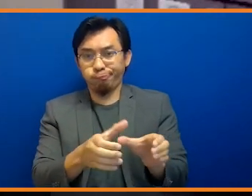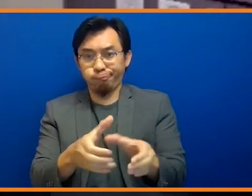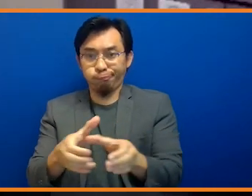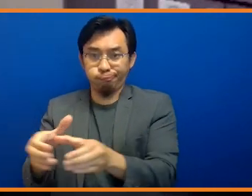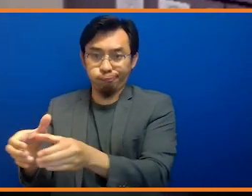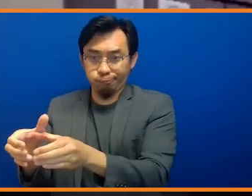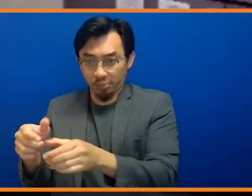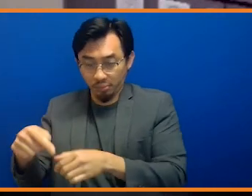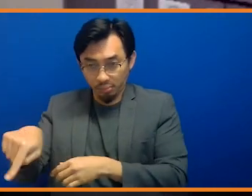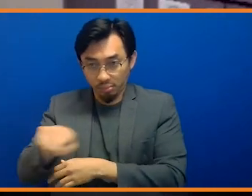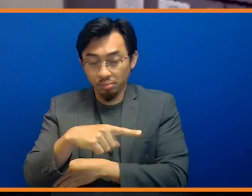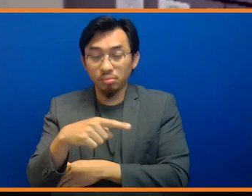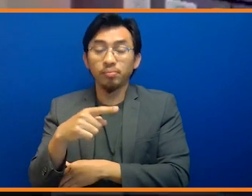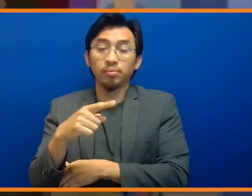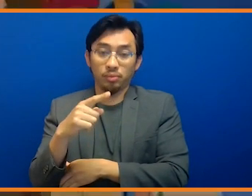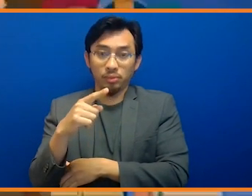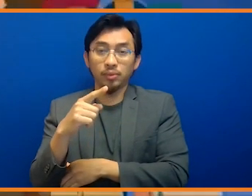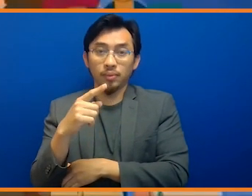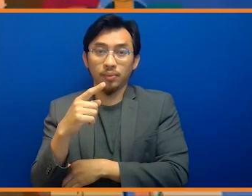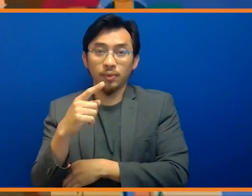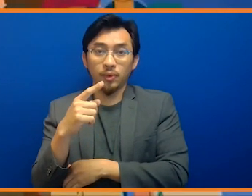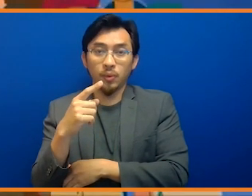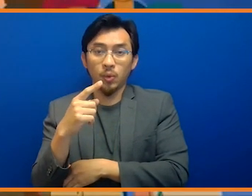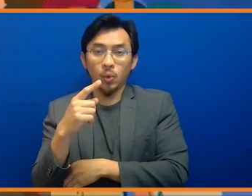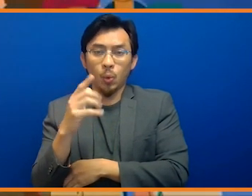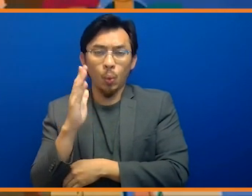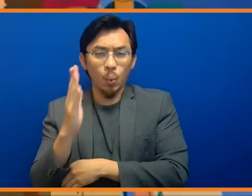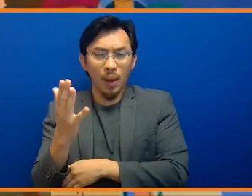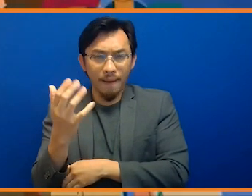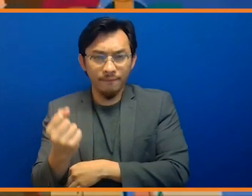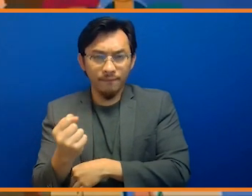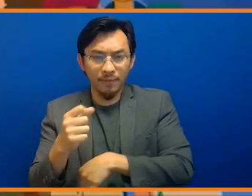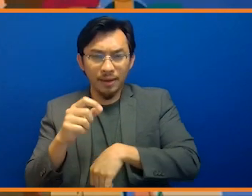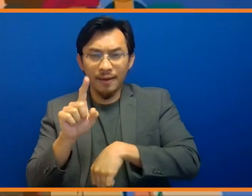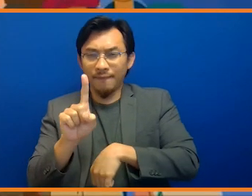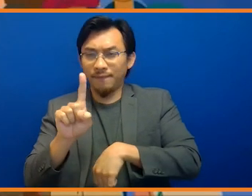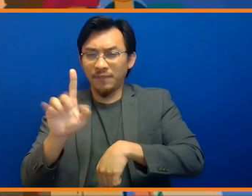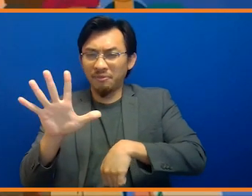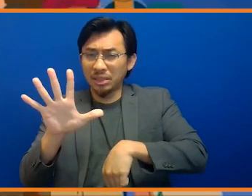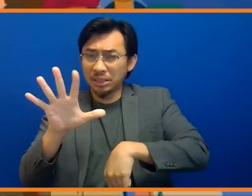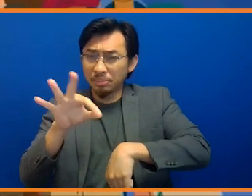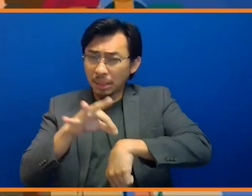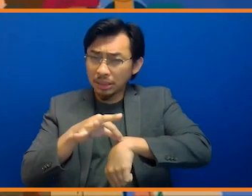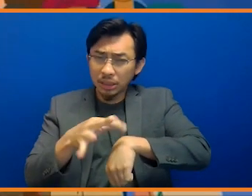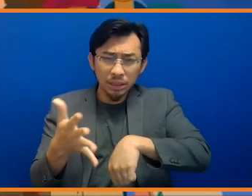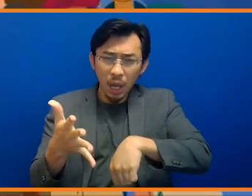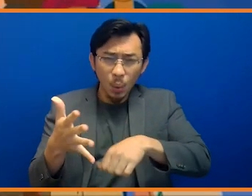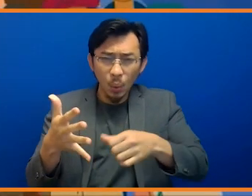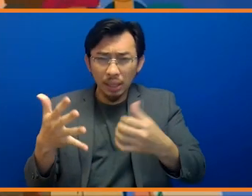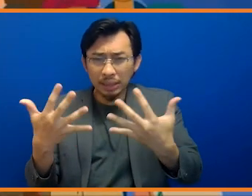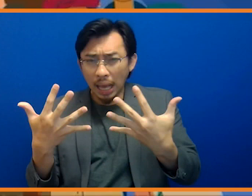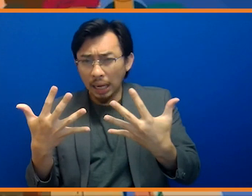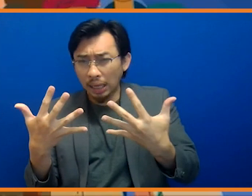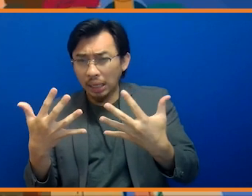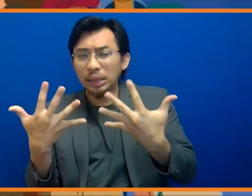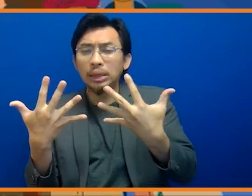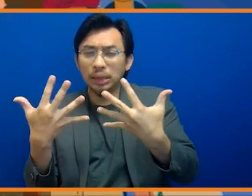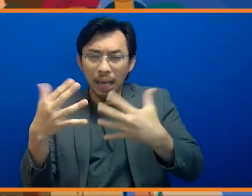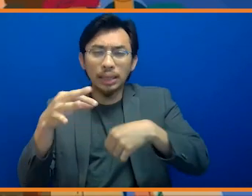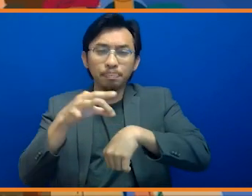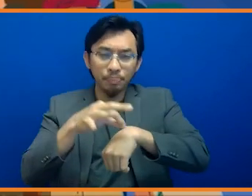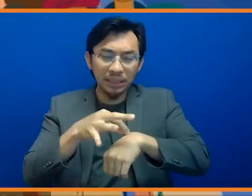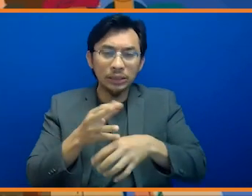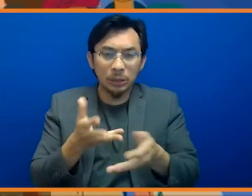you guys can have about 15 minutes discussion or 10 minutes. Maybe 10 minutes. 10 minutes